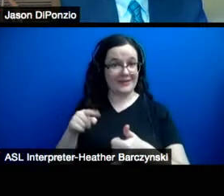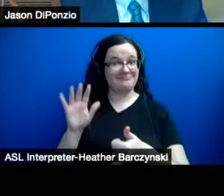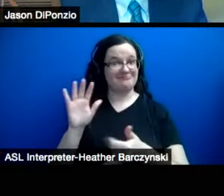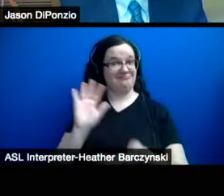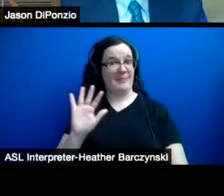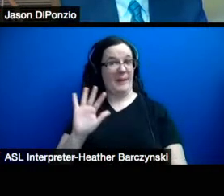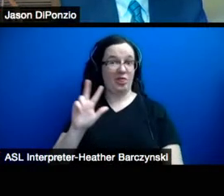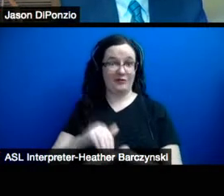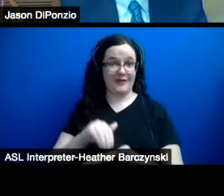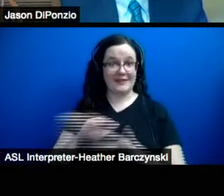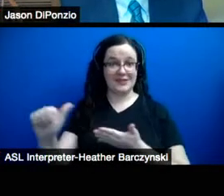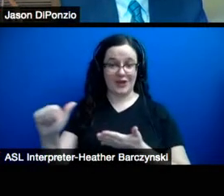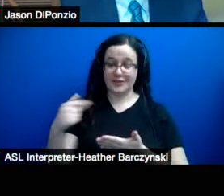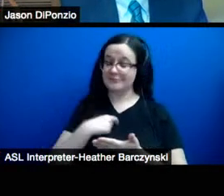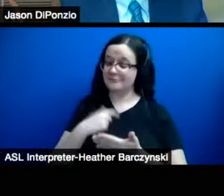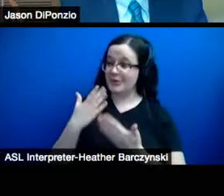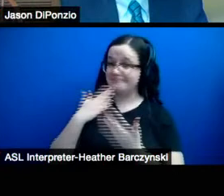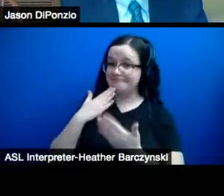appreciate.